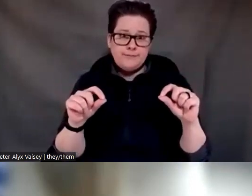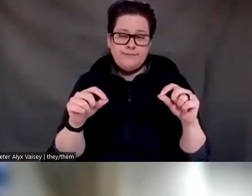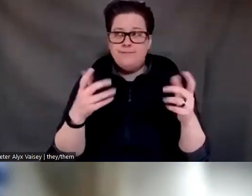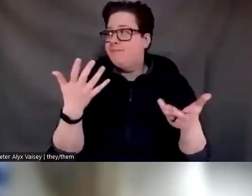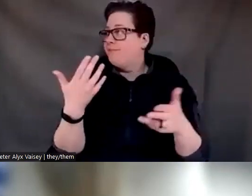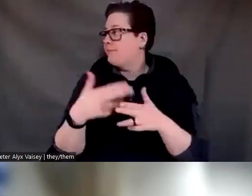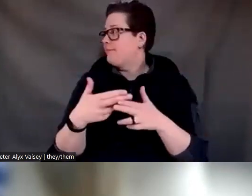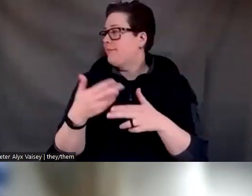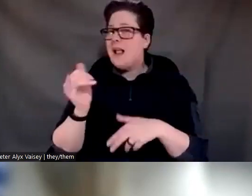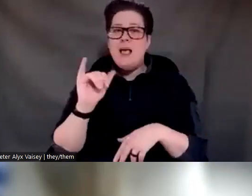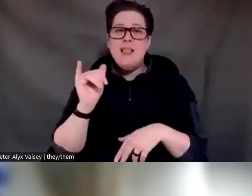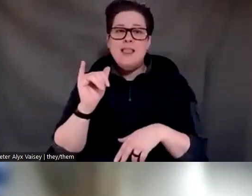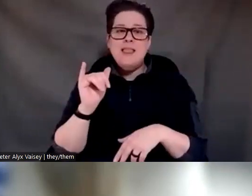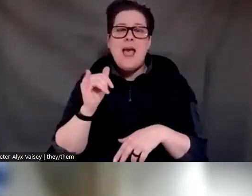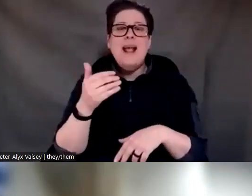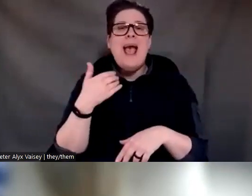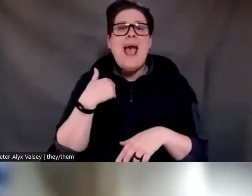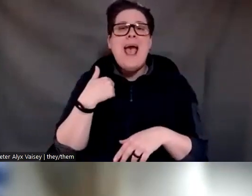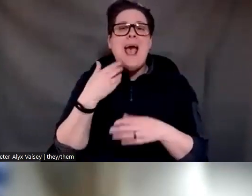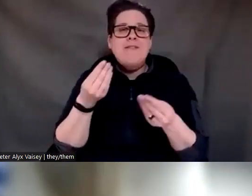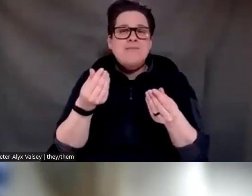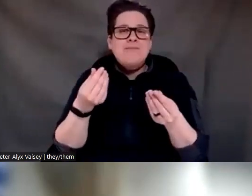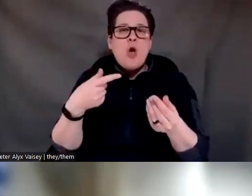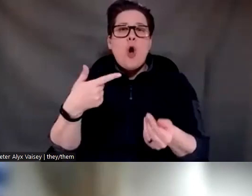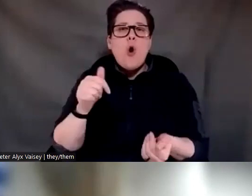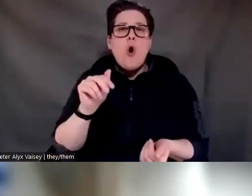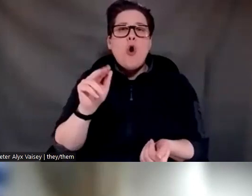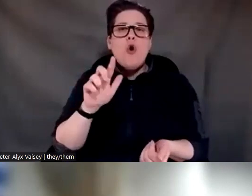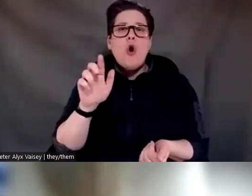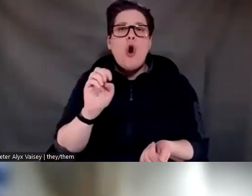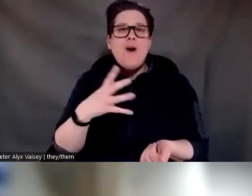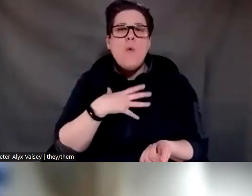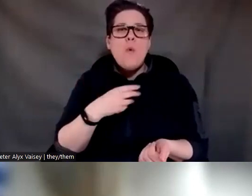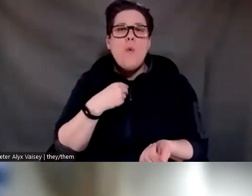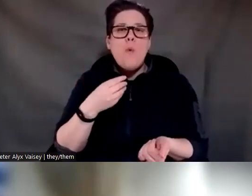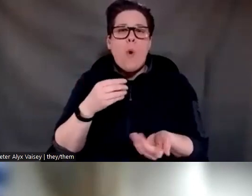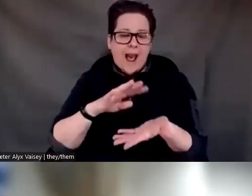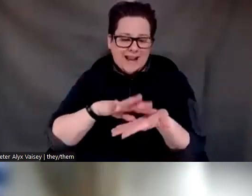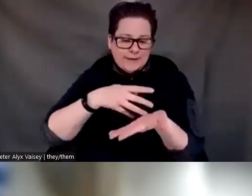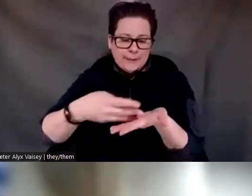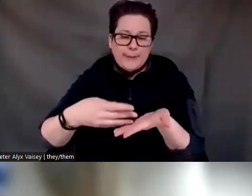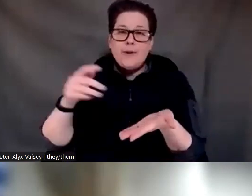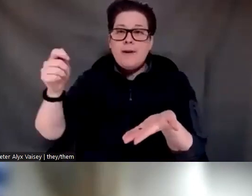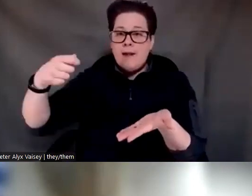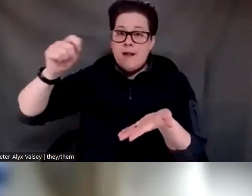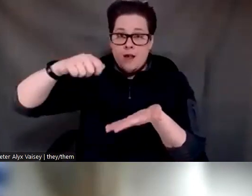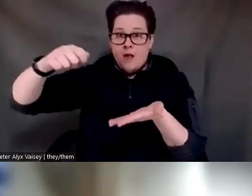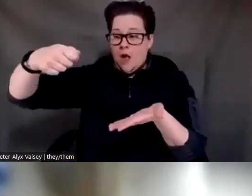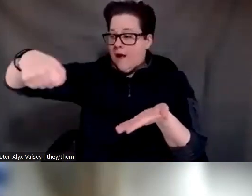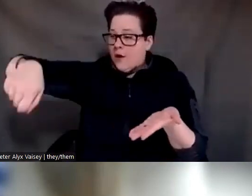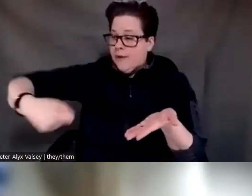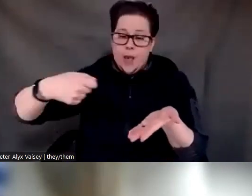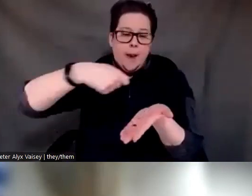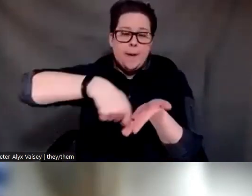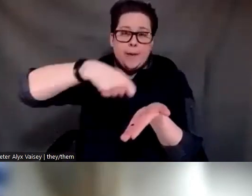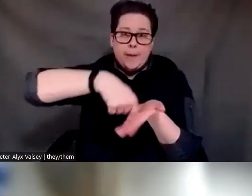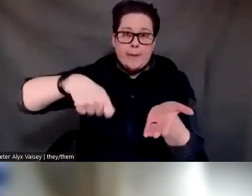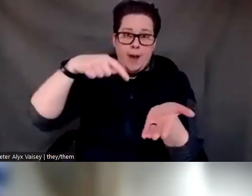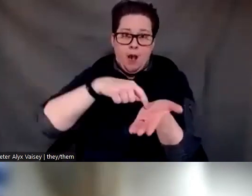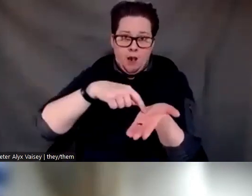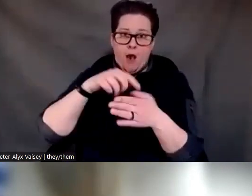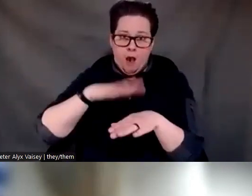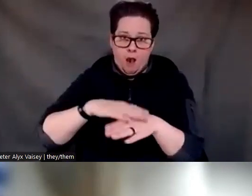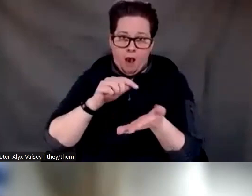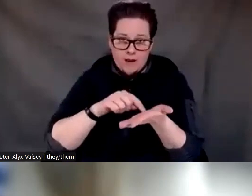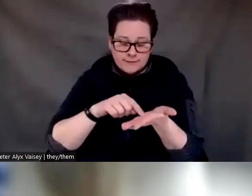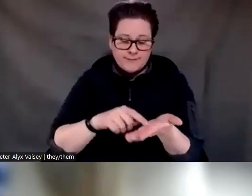what would I equate them to? Like a gauze pad on it that you can use to dab the brushes on. And it